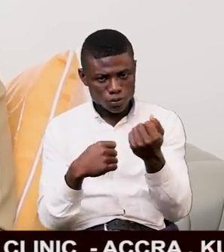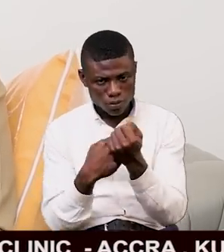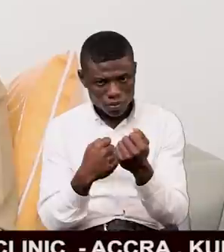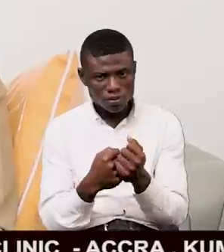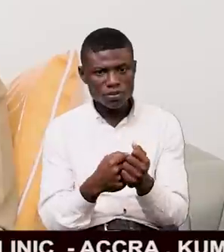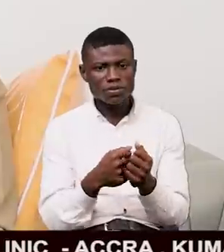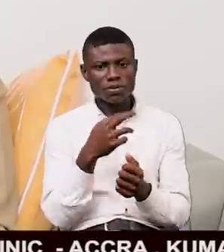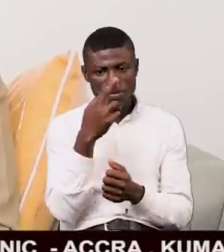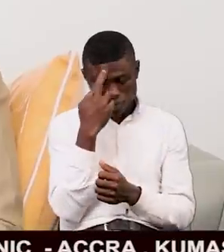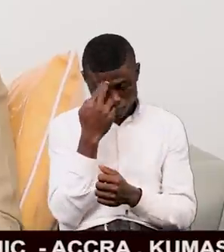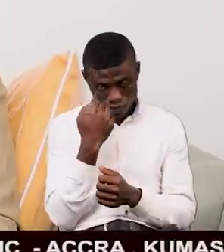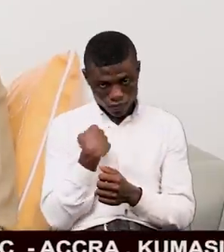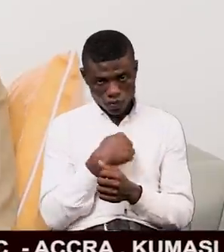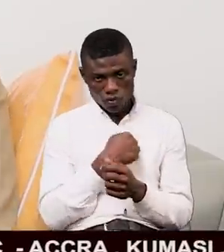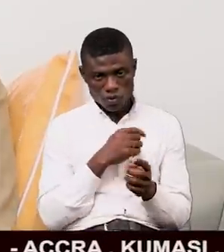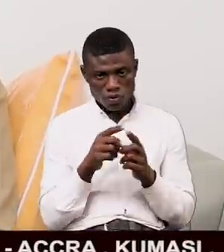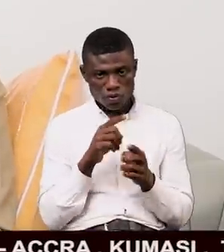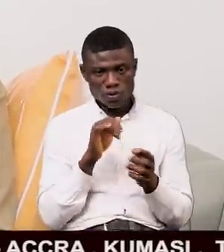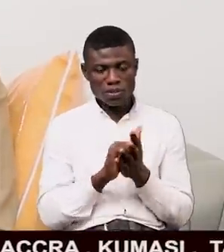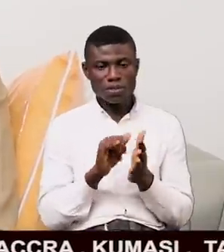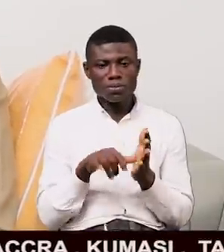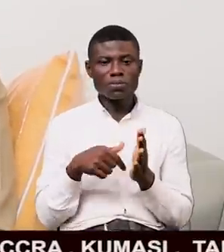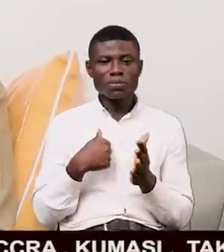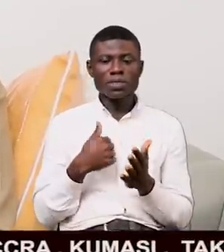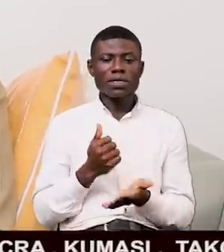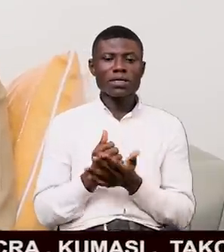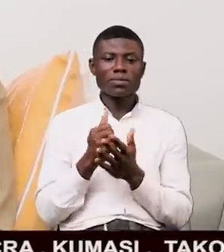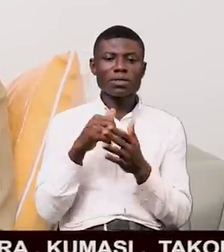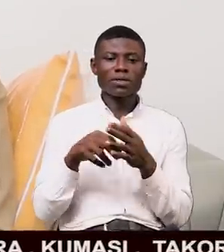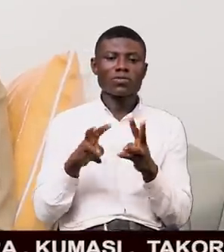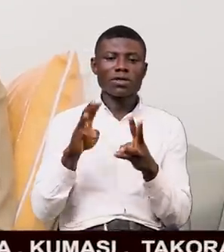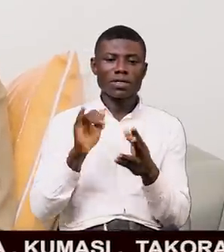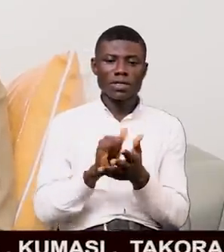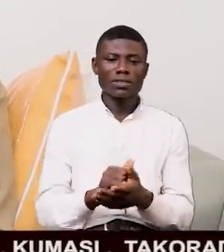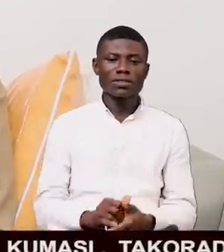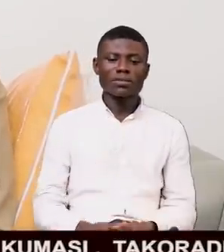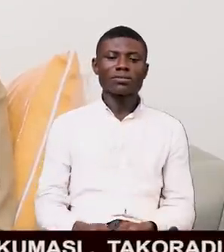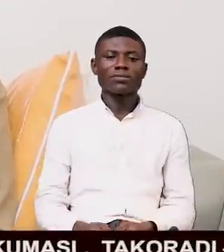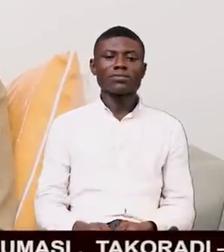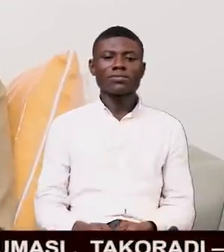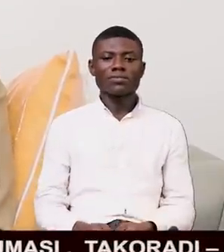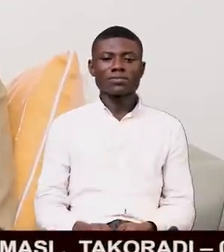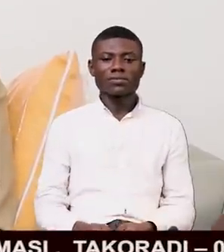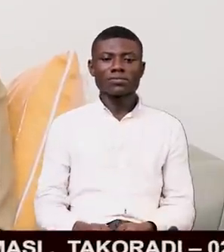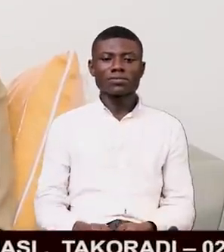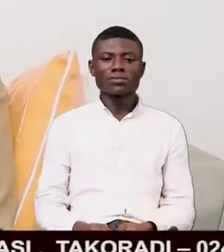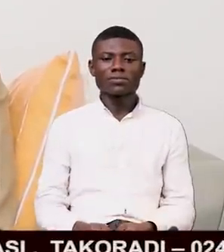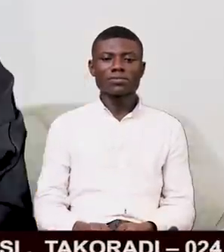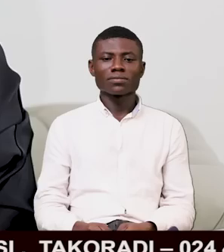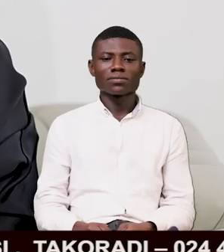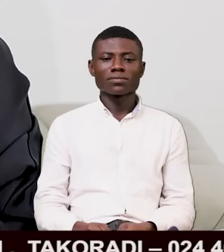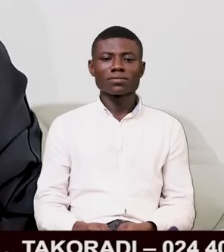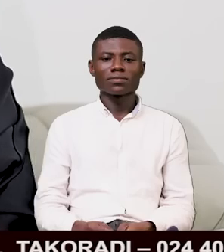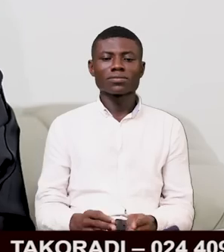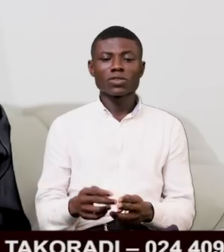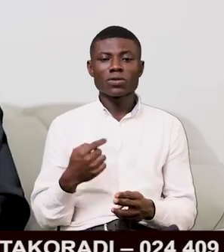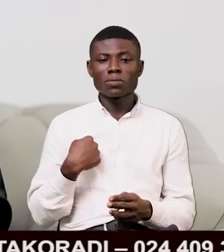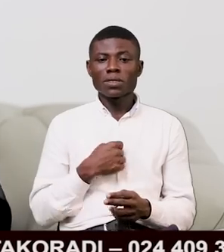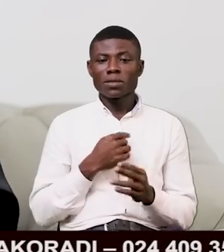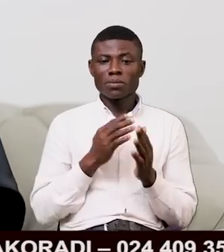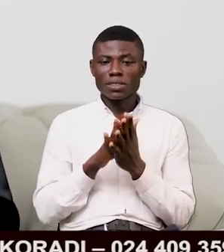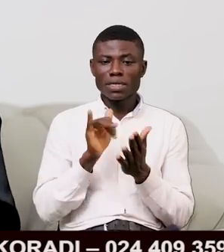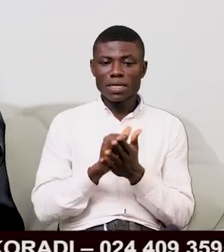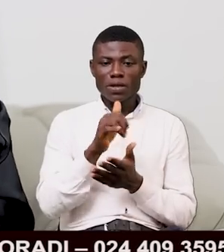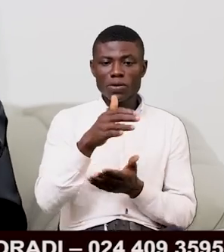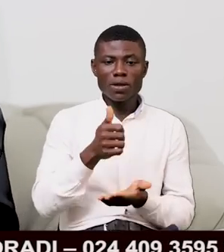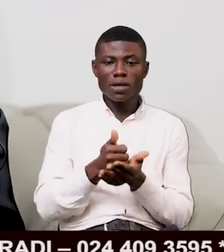aha nti na ma me da twu me ho so se meboa na o sa kwan no so yeah nti oho ya na sa na tie so me busa say who is